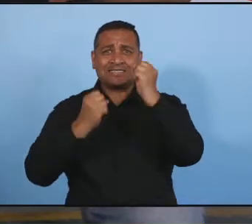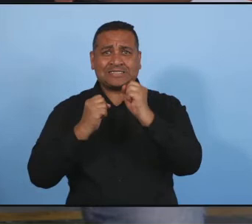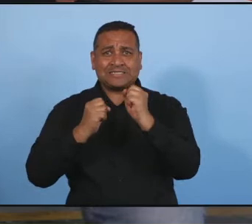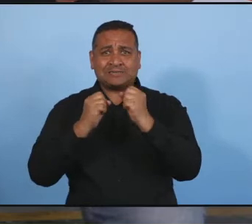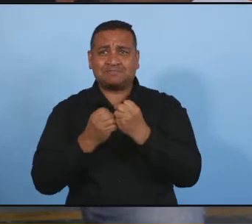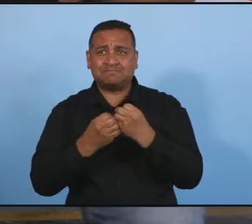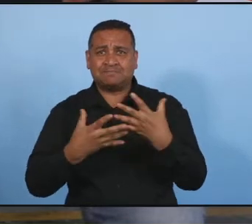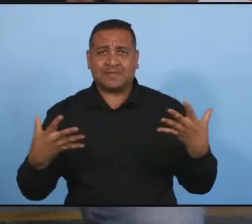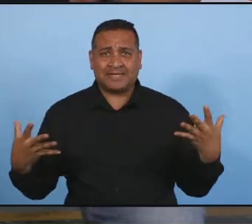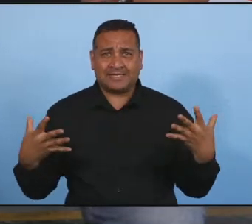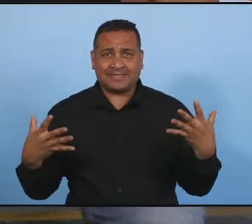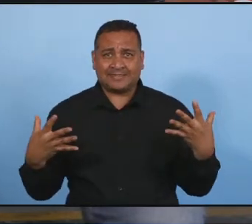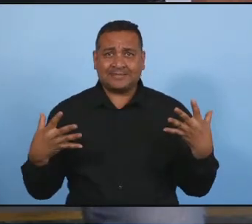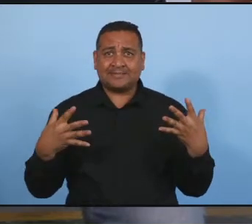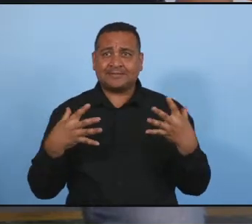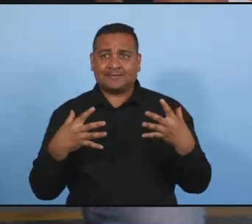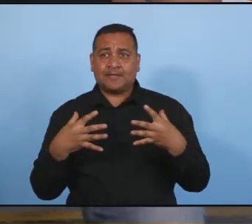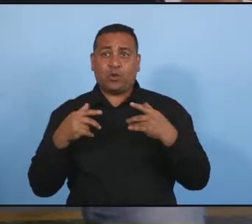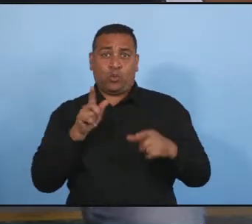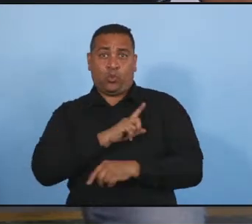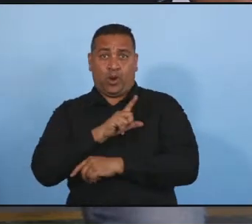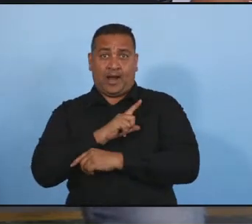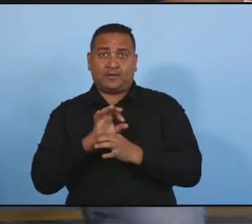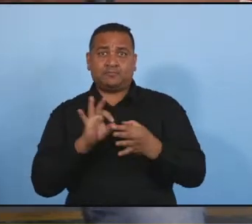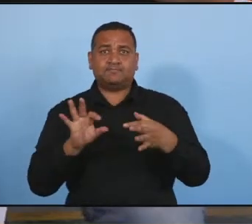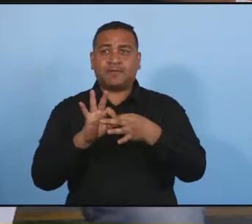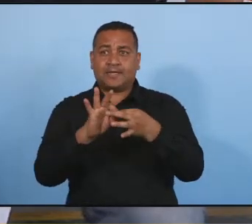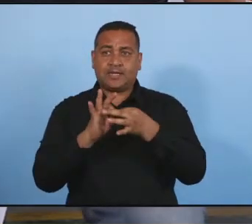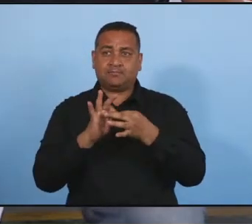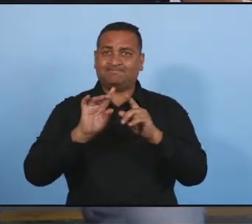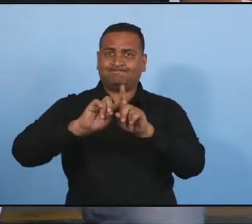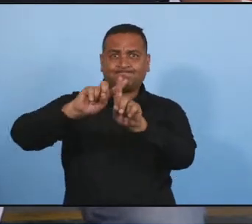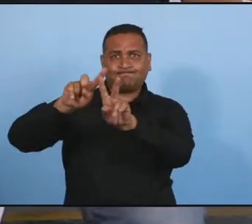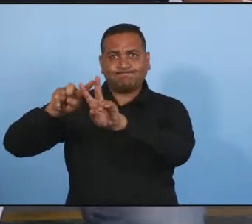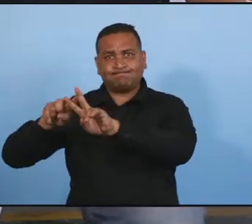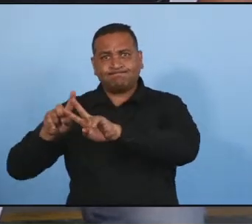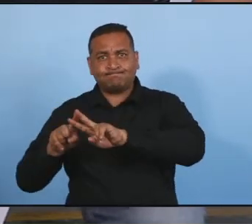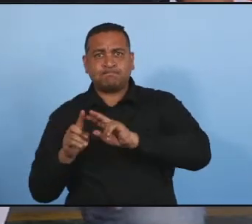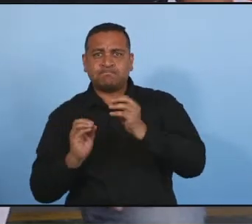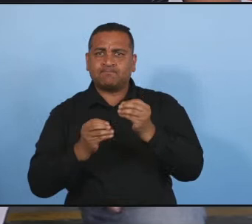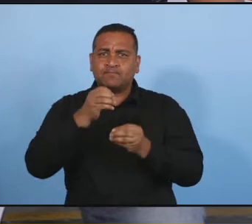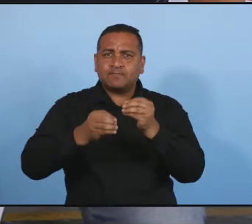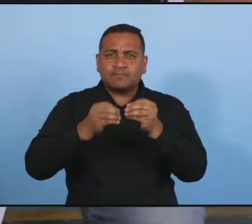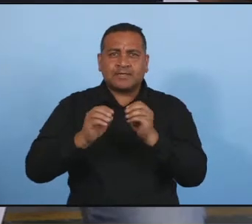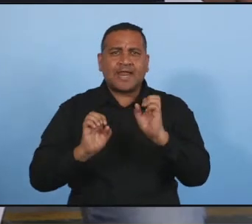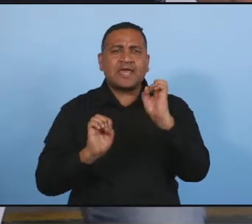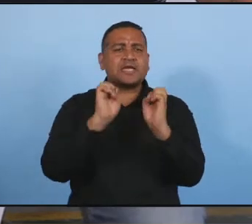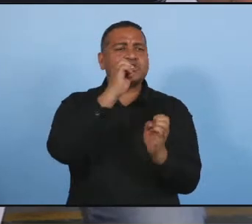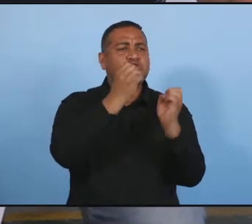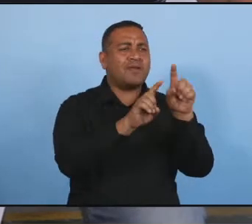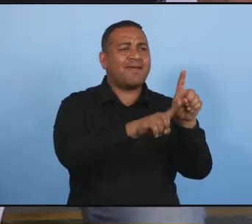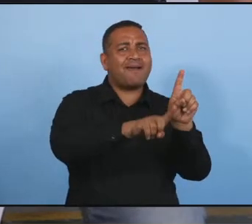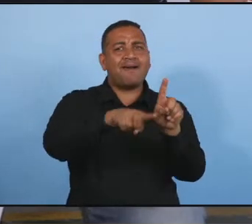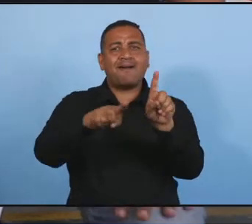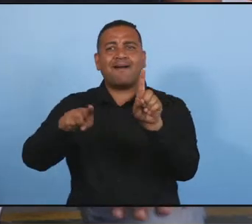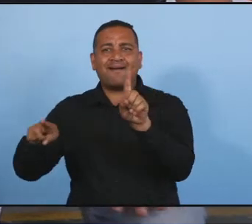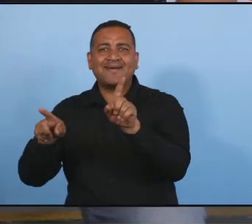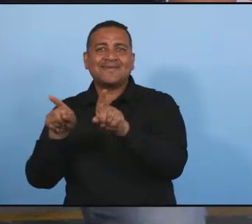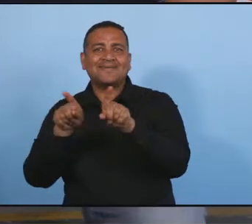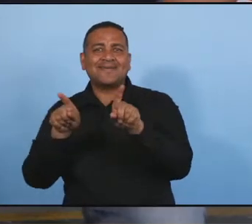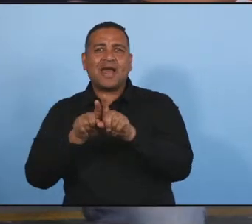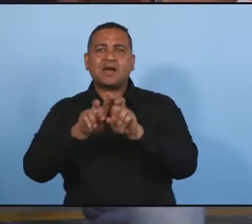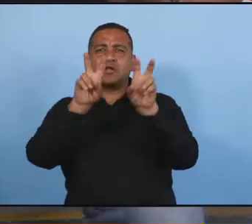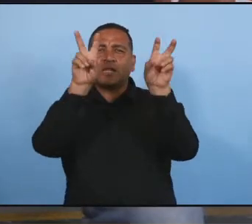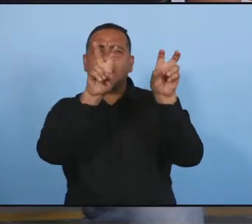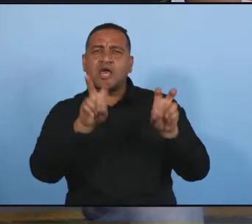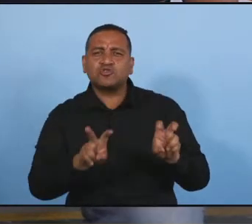at Northlink, is all about, because this is the home to many, many mechanical engineering courses as well as electrical engineering courses. We're going to